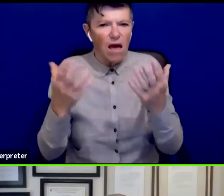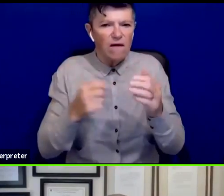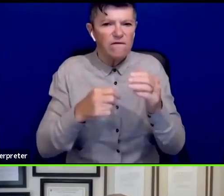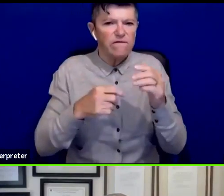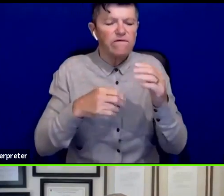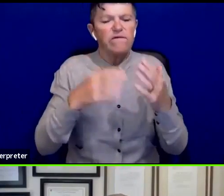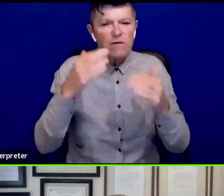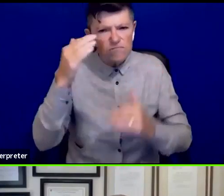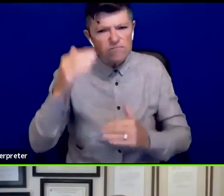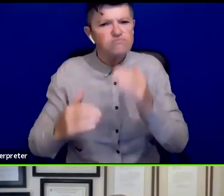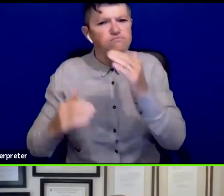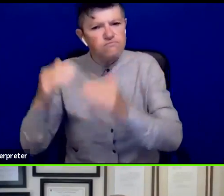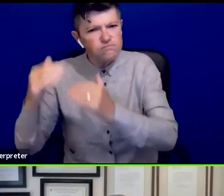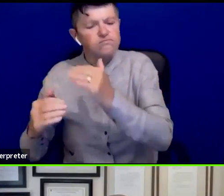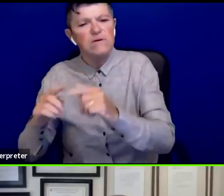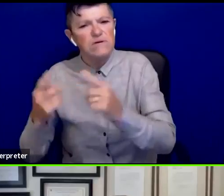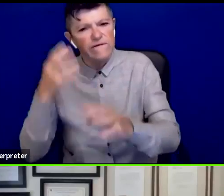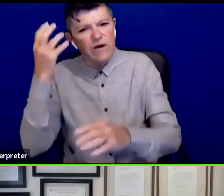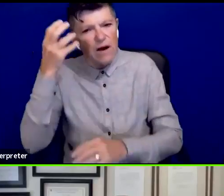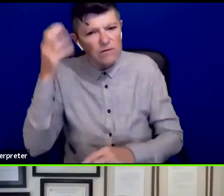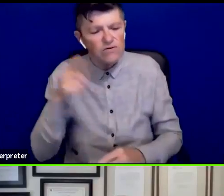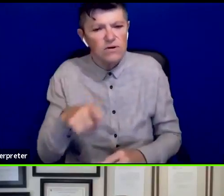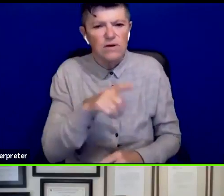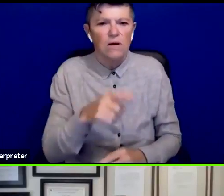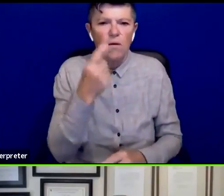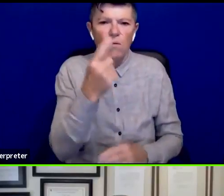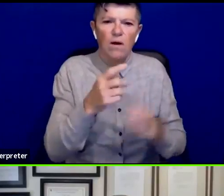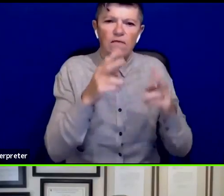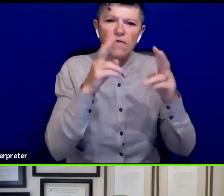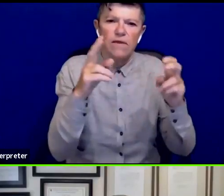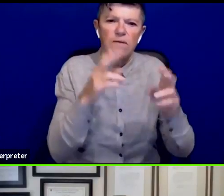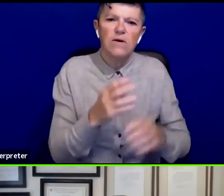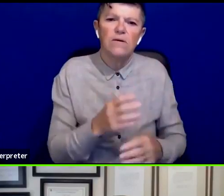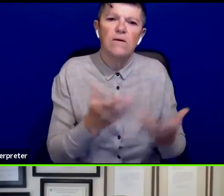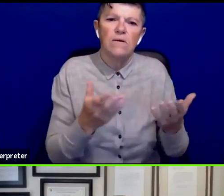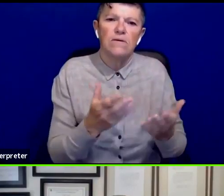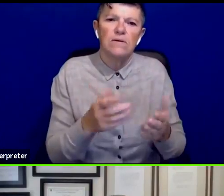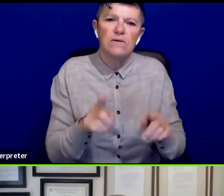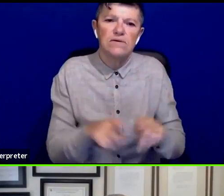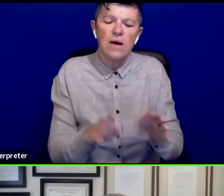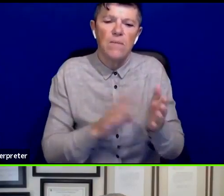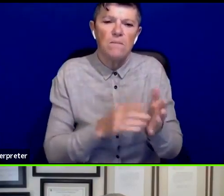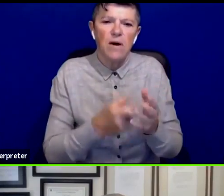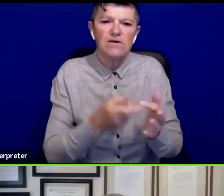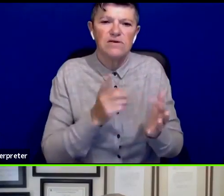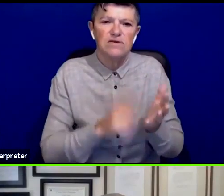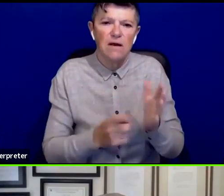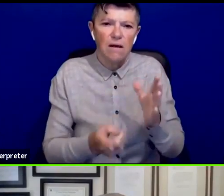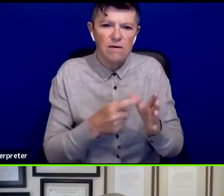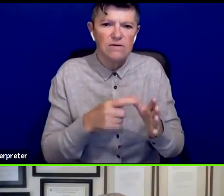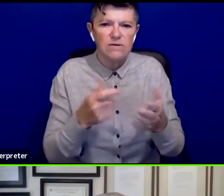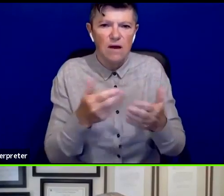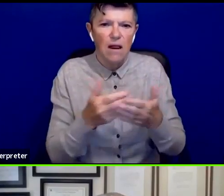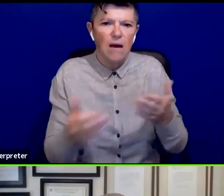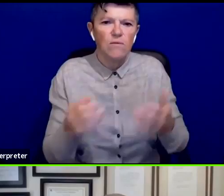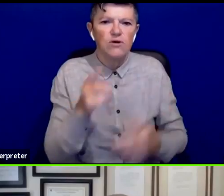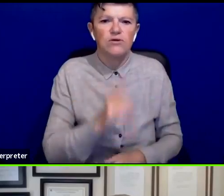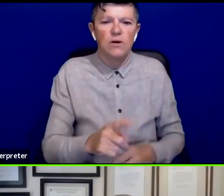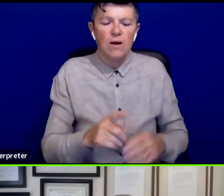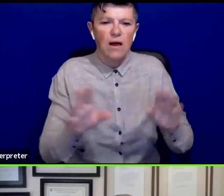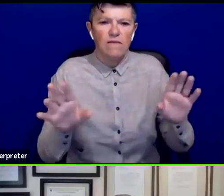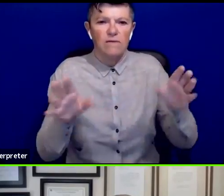countries. One theme is, in using the language that Marcela used, at the top, there are a set of